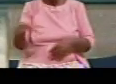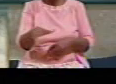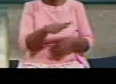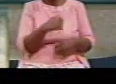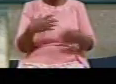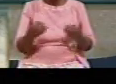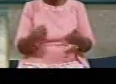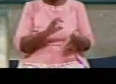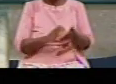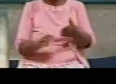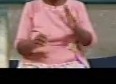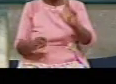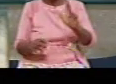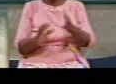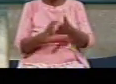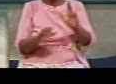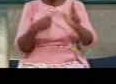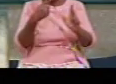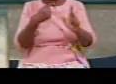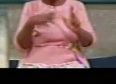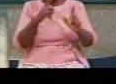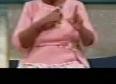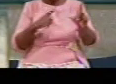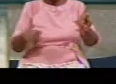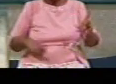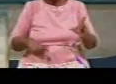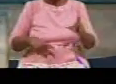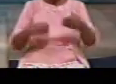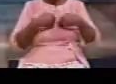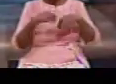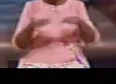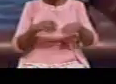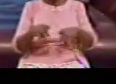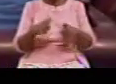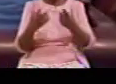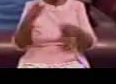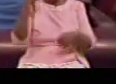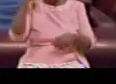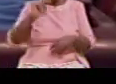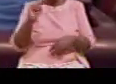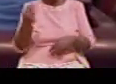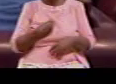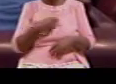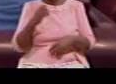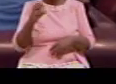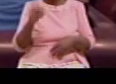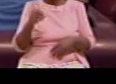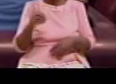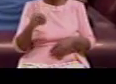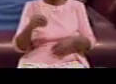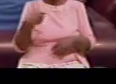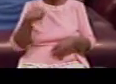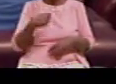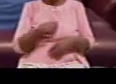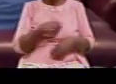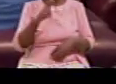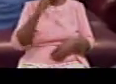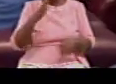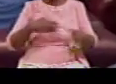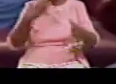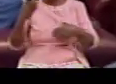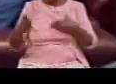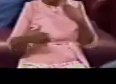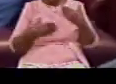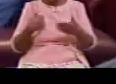it says, the Lord has done great things for us, whereof we are glad. And then in